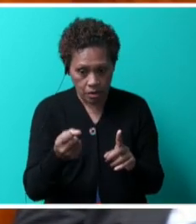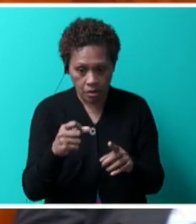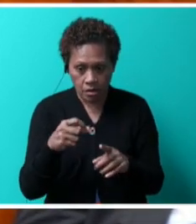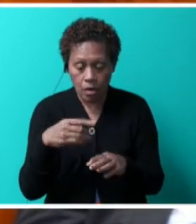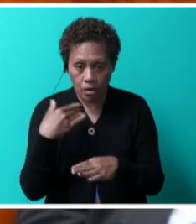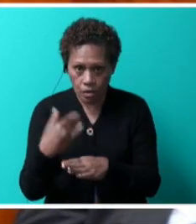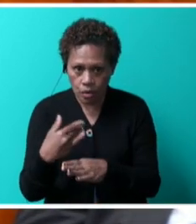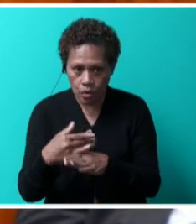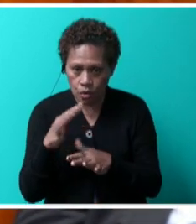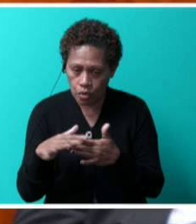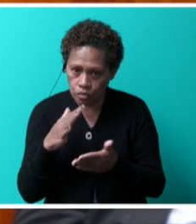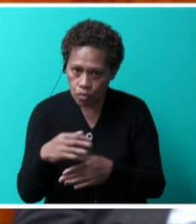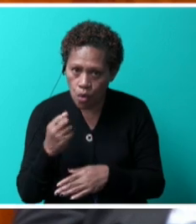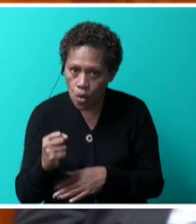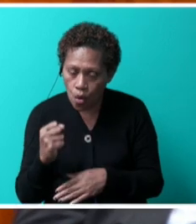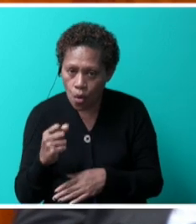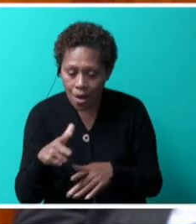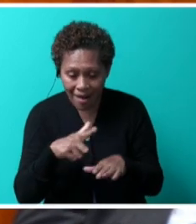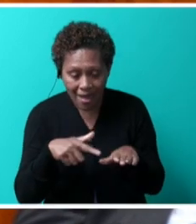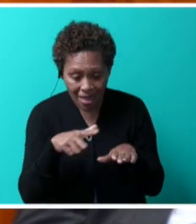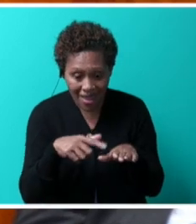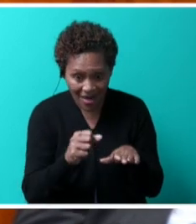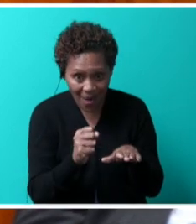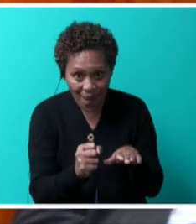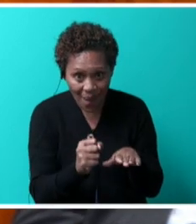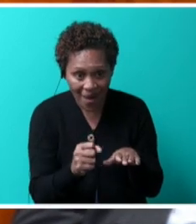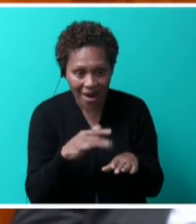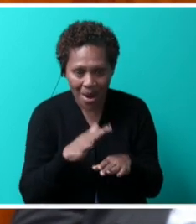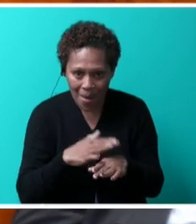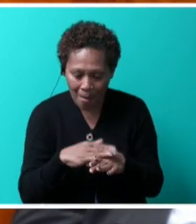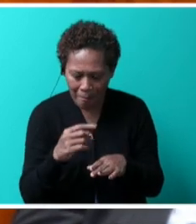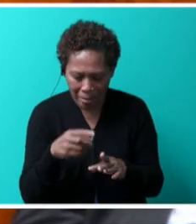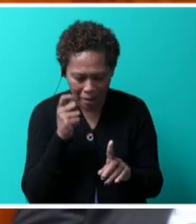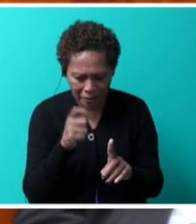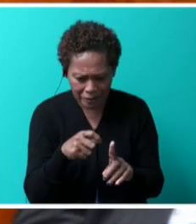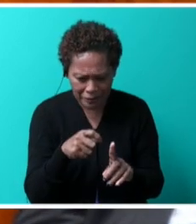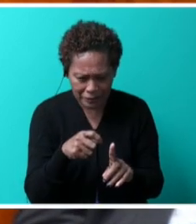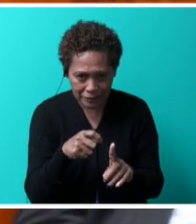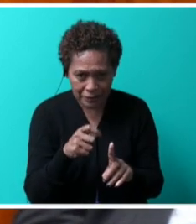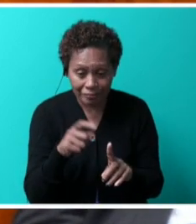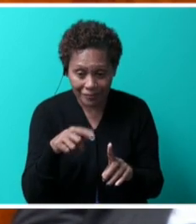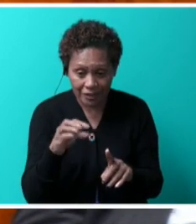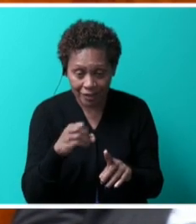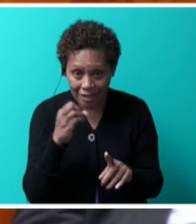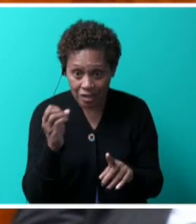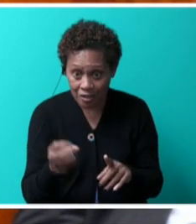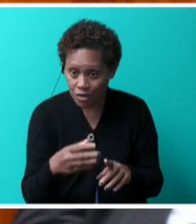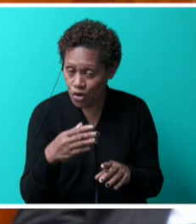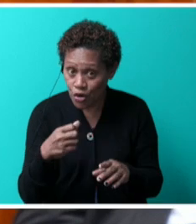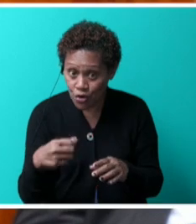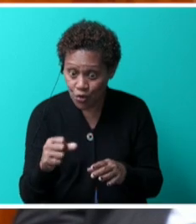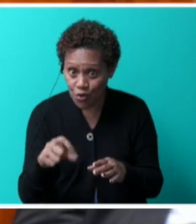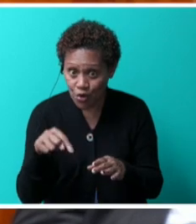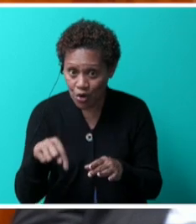on small land holdings, which makes them particularly vulnerable to fluctuations in